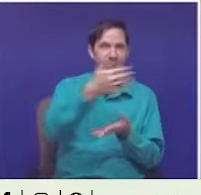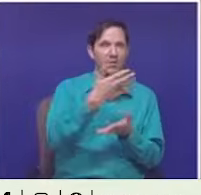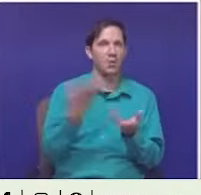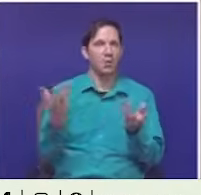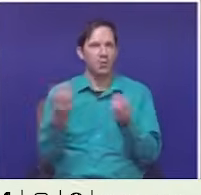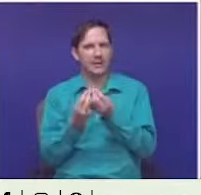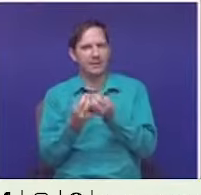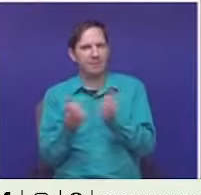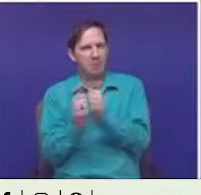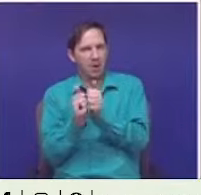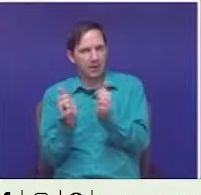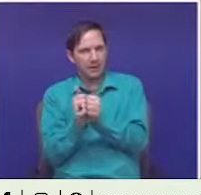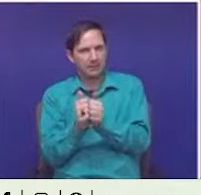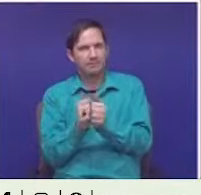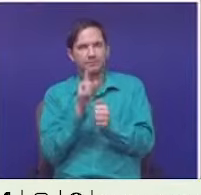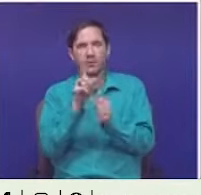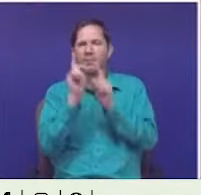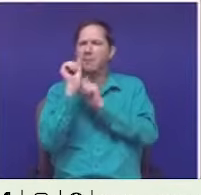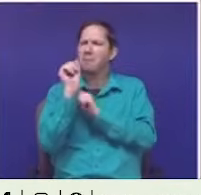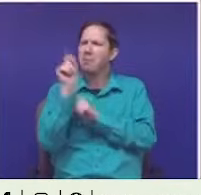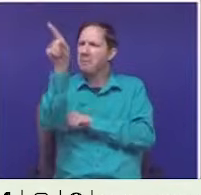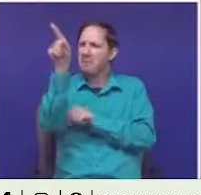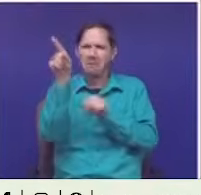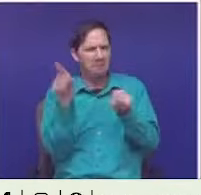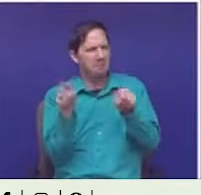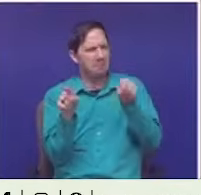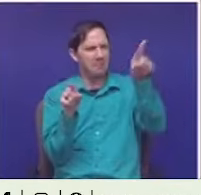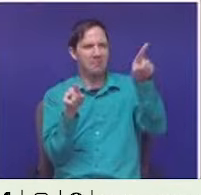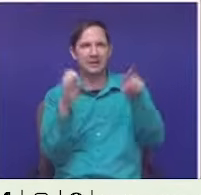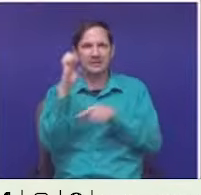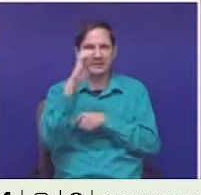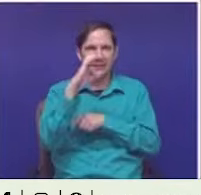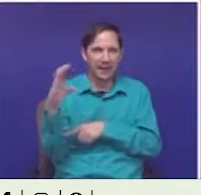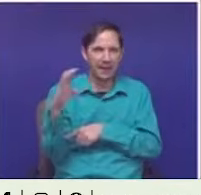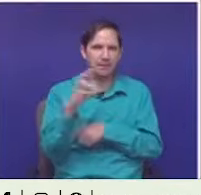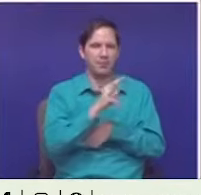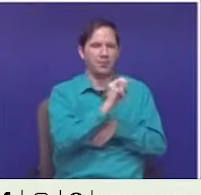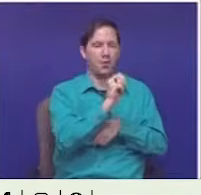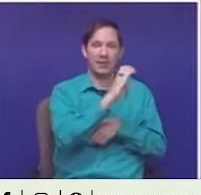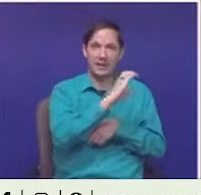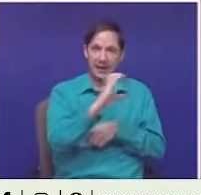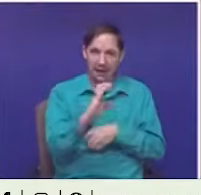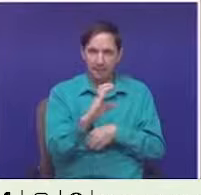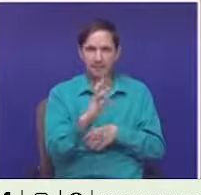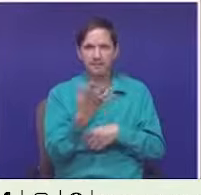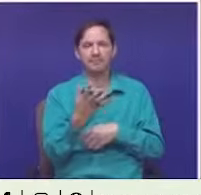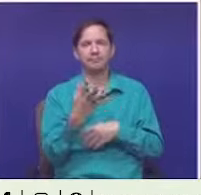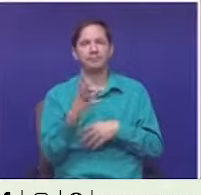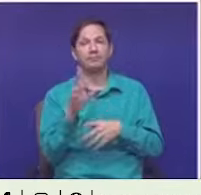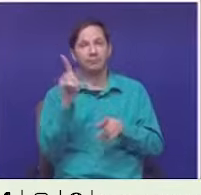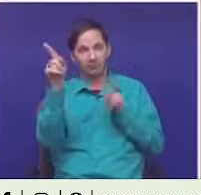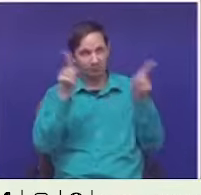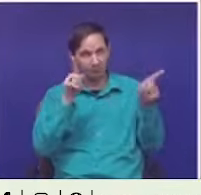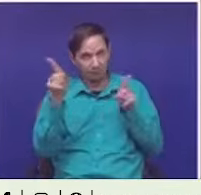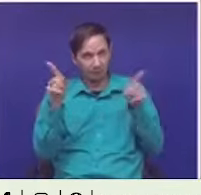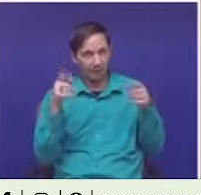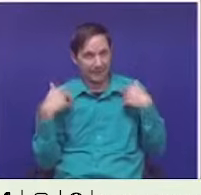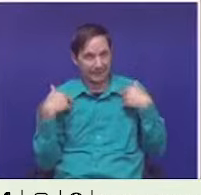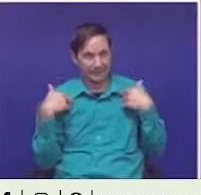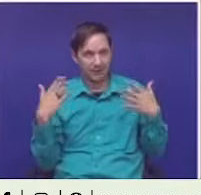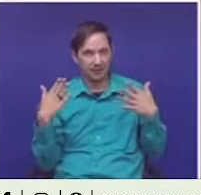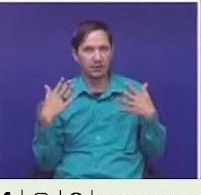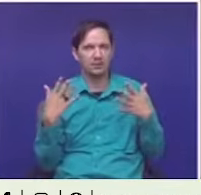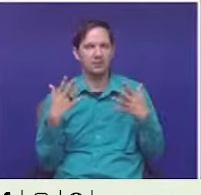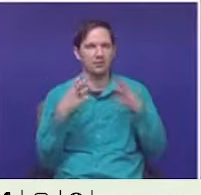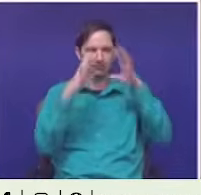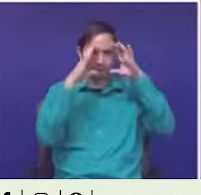are going to go to our most rural provinces. So Eastern Cape, Northern Cape are going to be the beneficiaries of